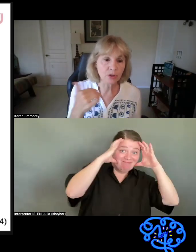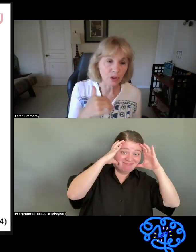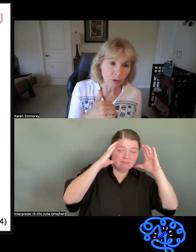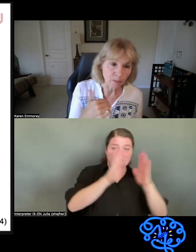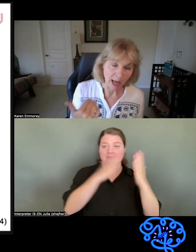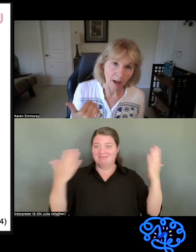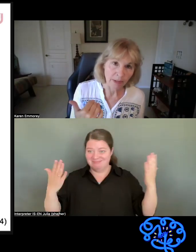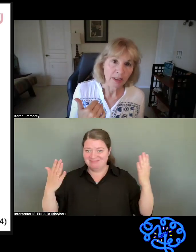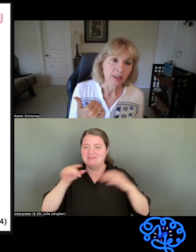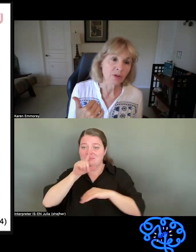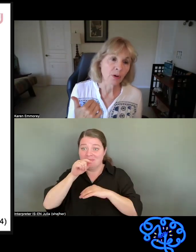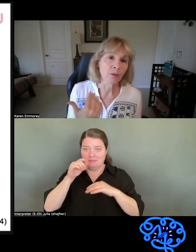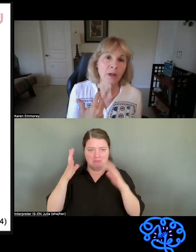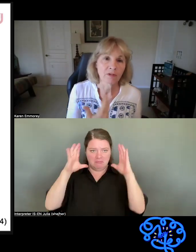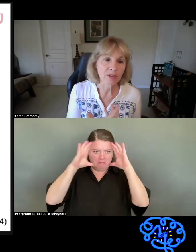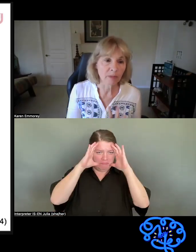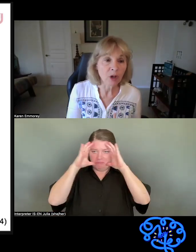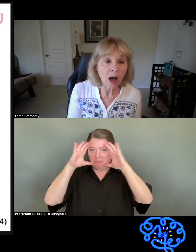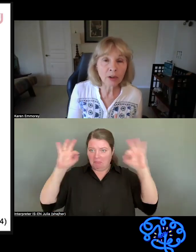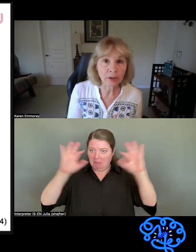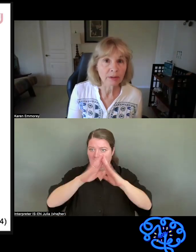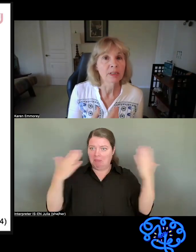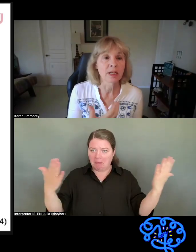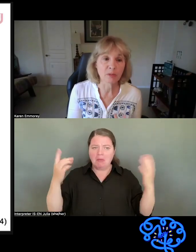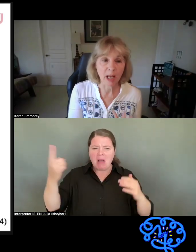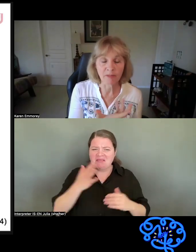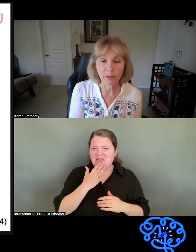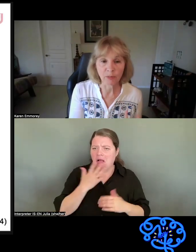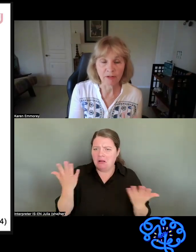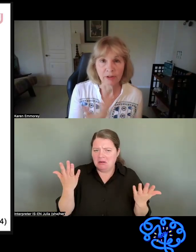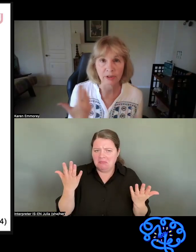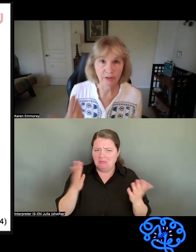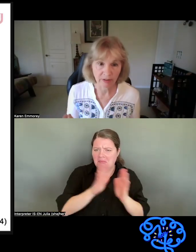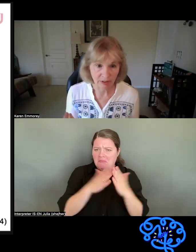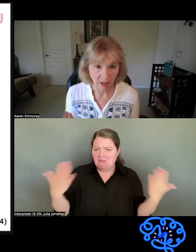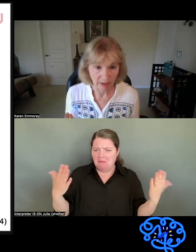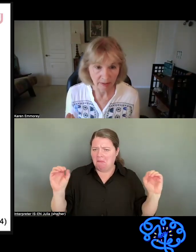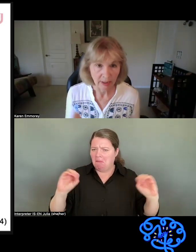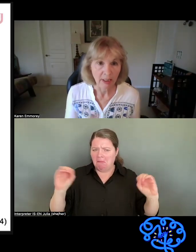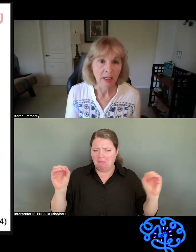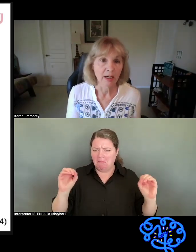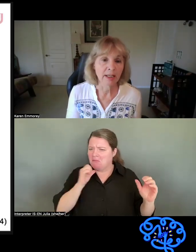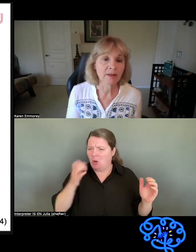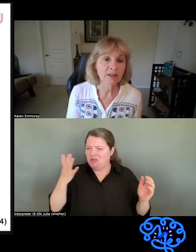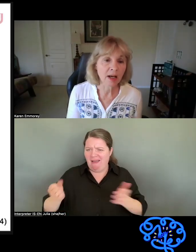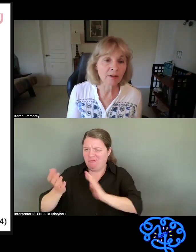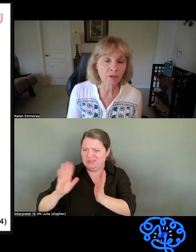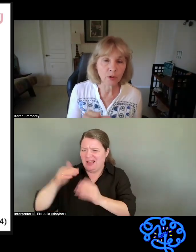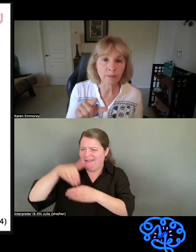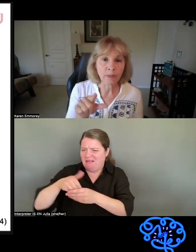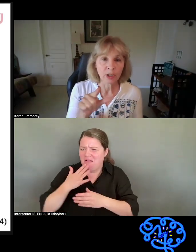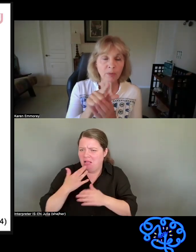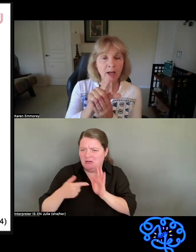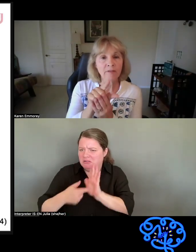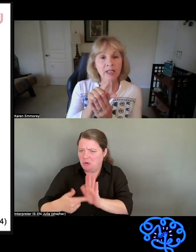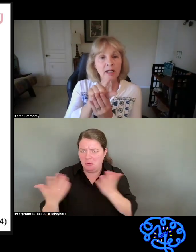that don't map. So, for example, color doesn't map from the referent to the sign. In the sign